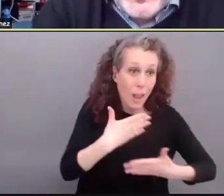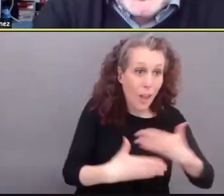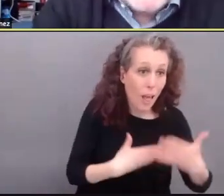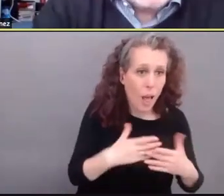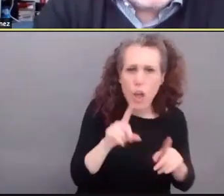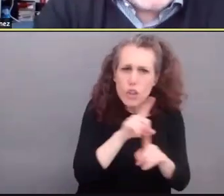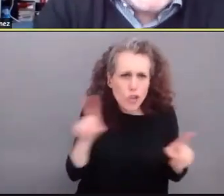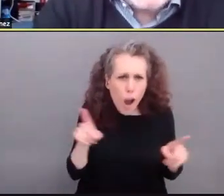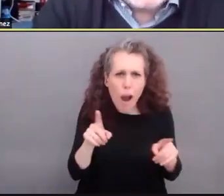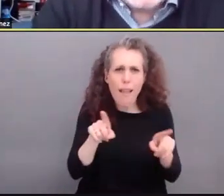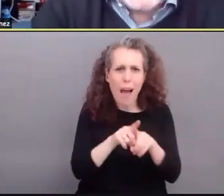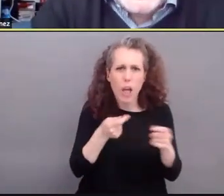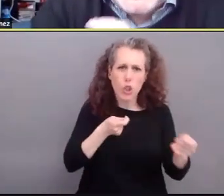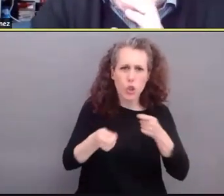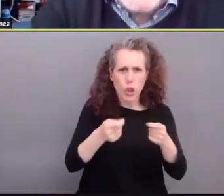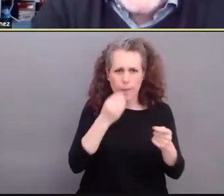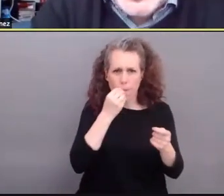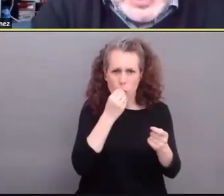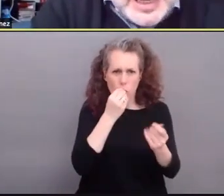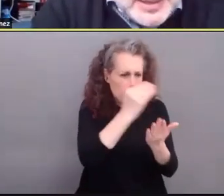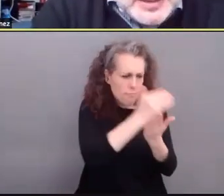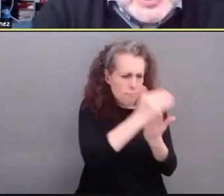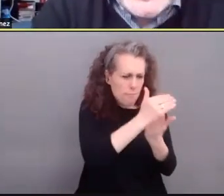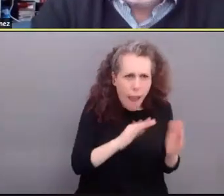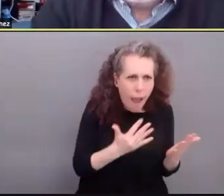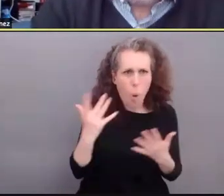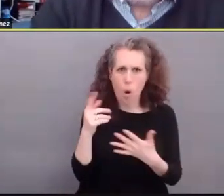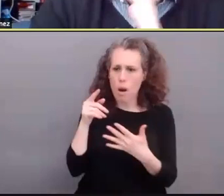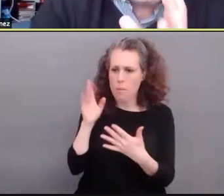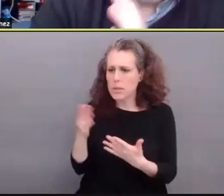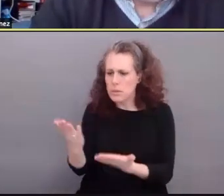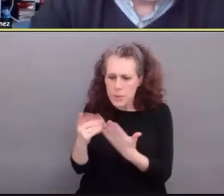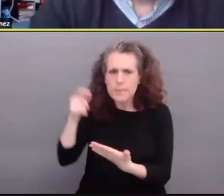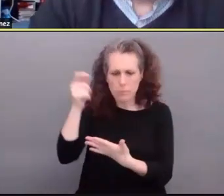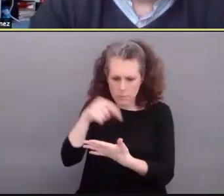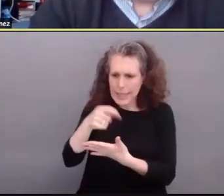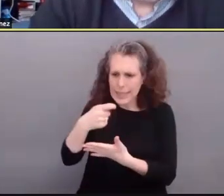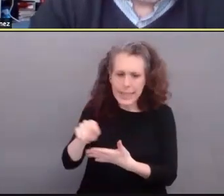book or a closed checklist. The second idea,